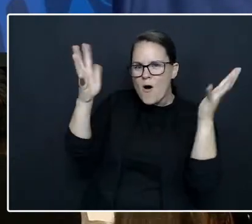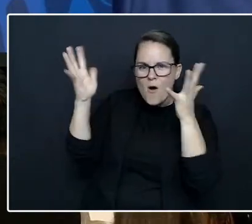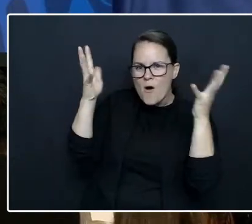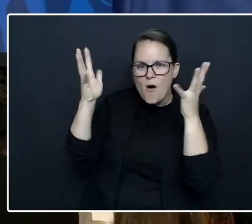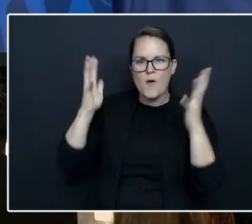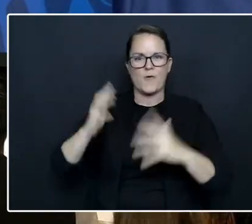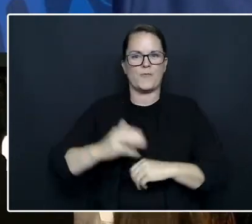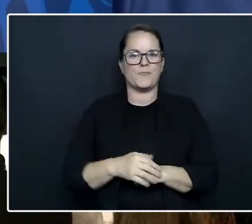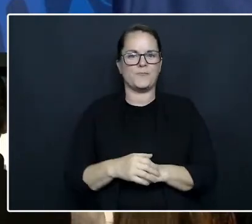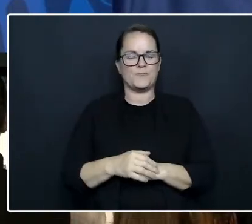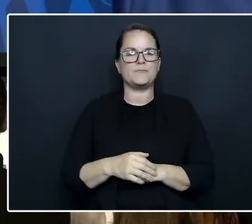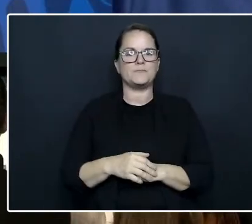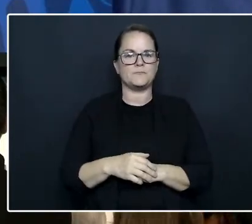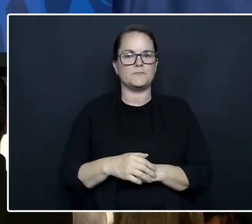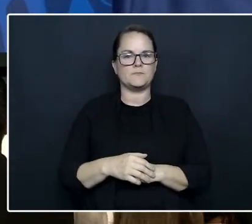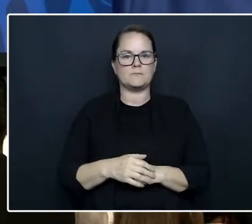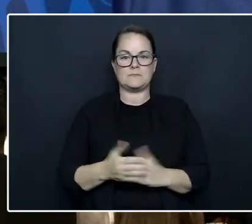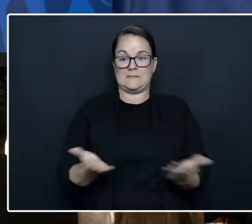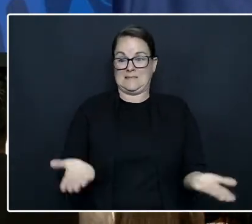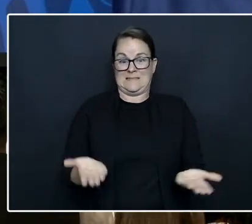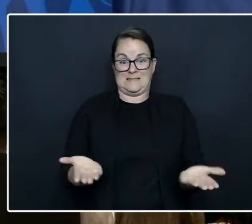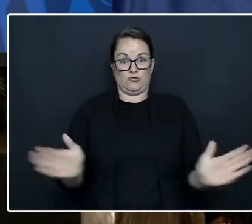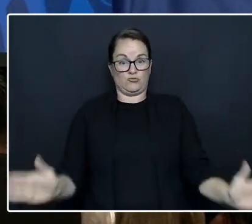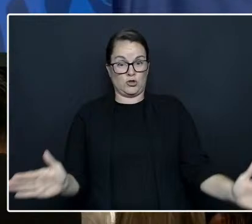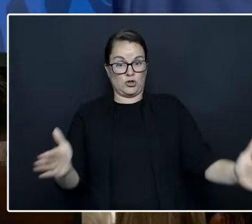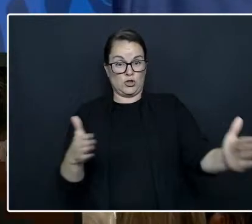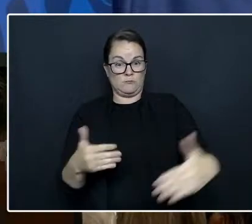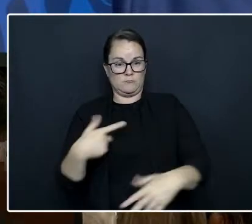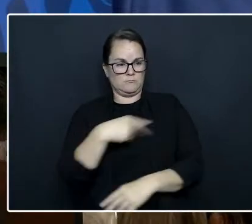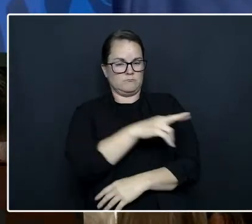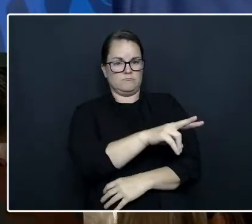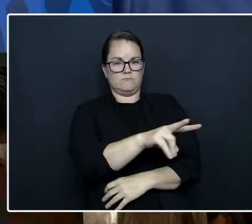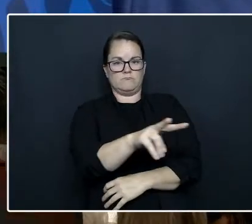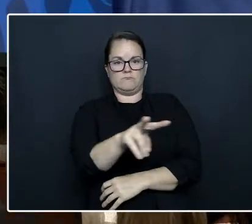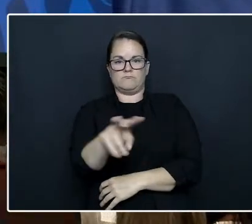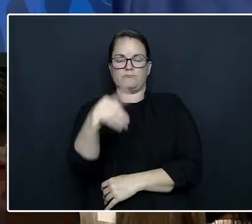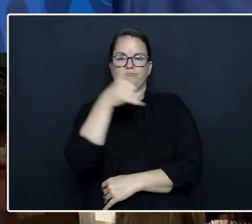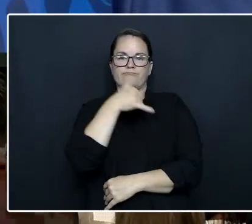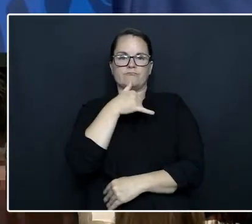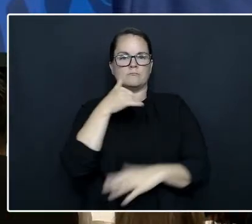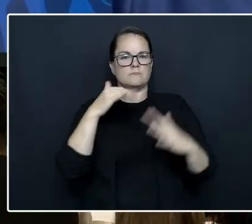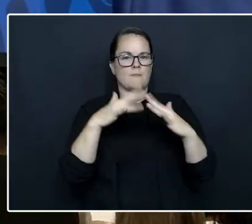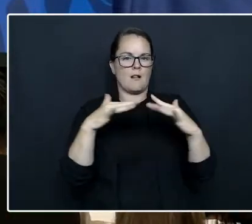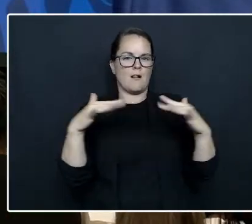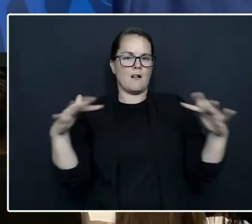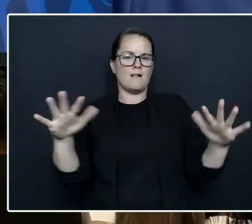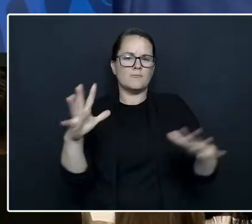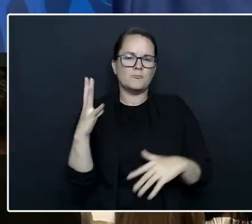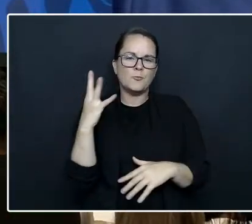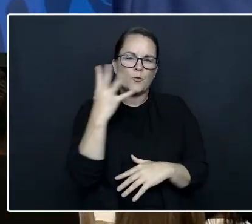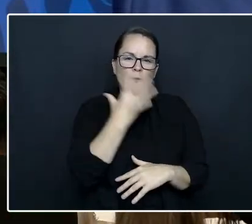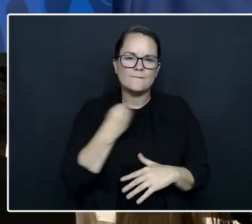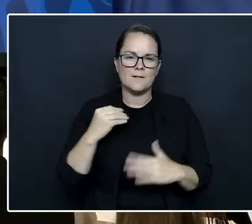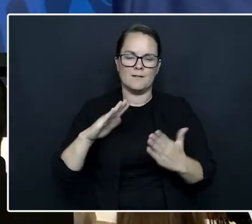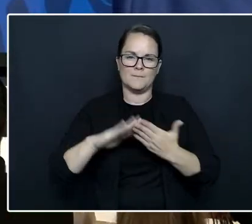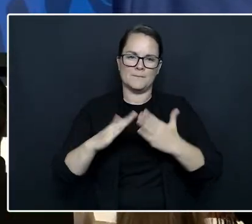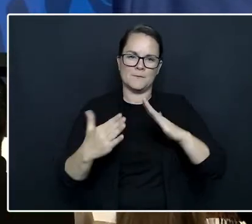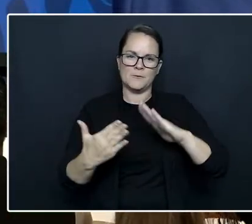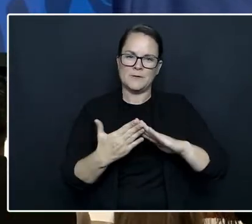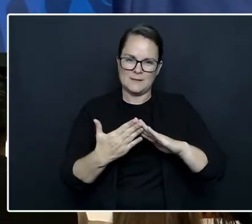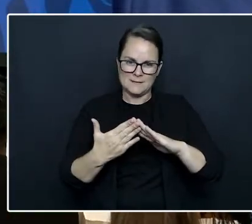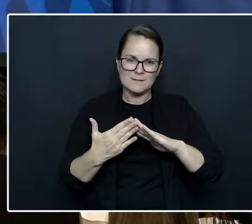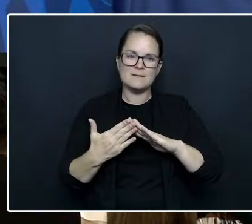In this room, I see the diversity and beauty of our communities, and I see a community